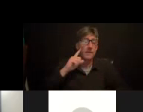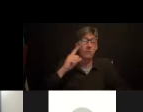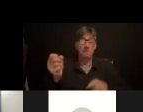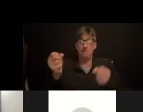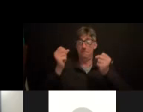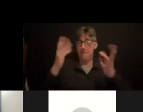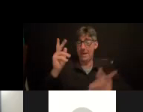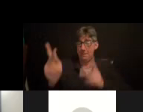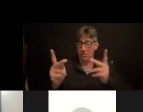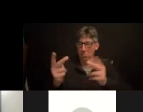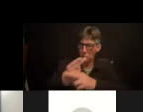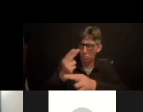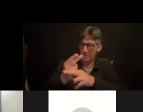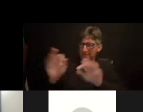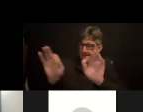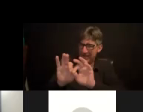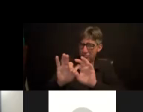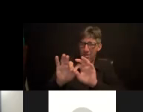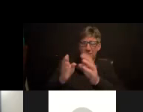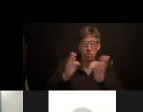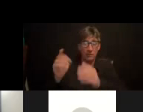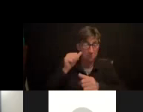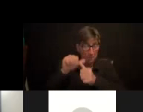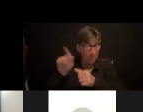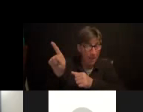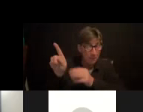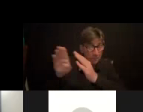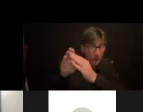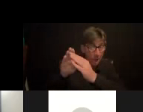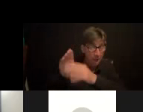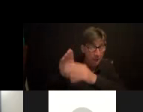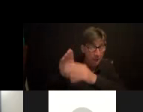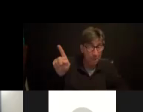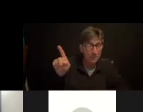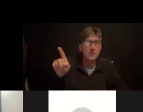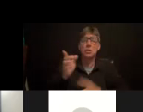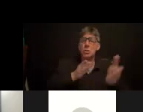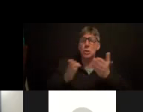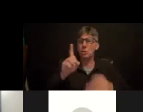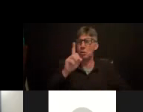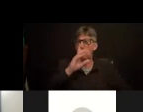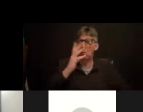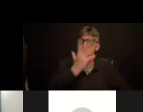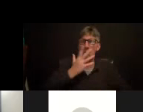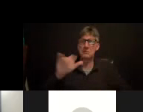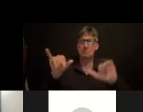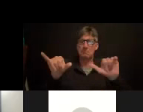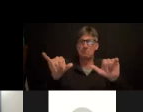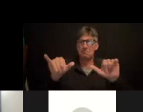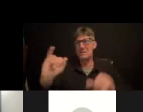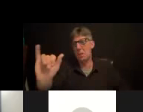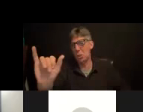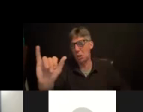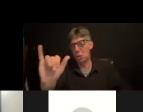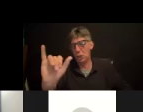essential services, again, that top left box, service should continue to look very similar to pre-COVID. And as we go through, we'll highlight